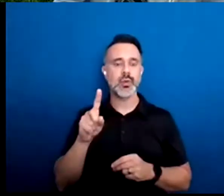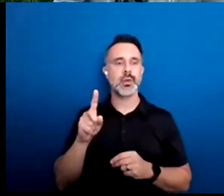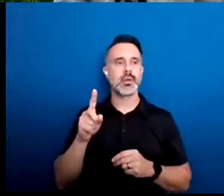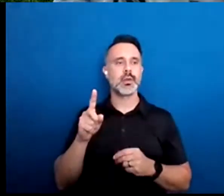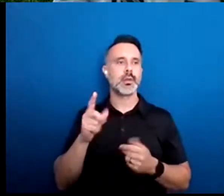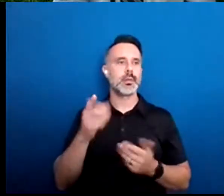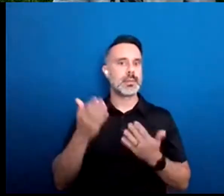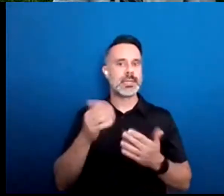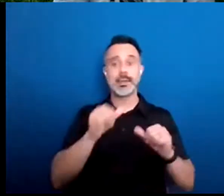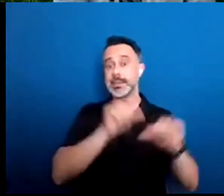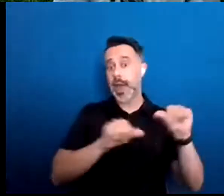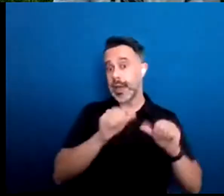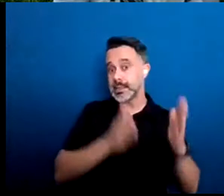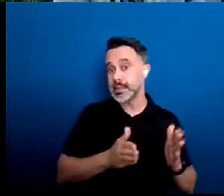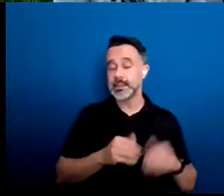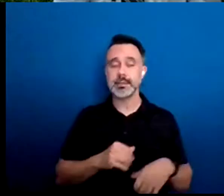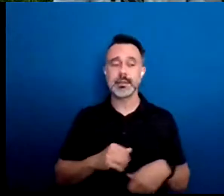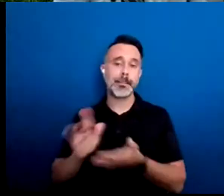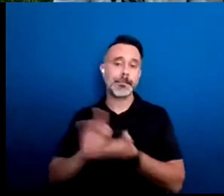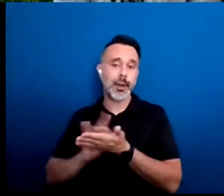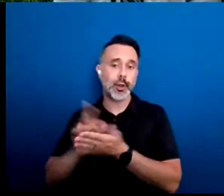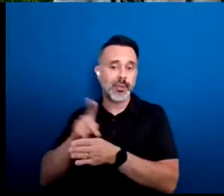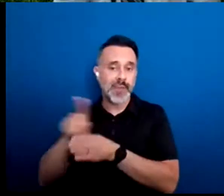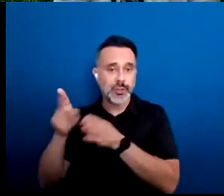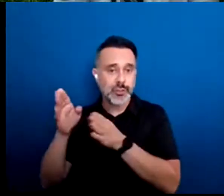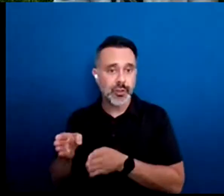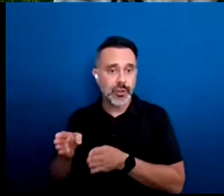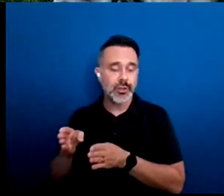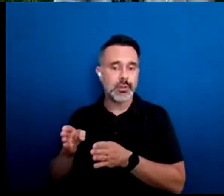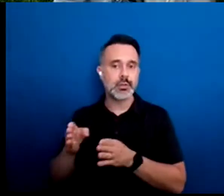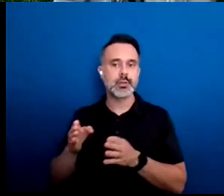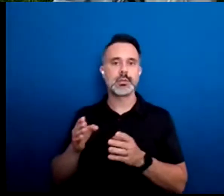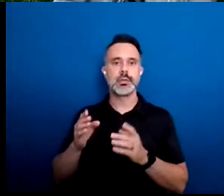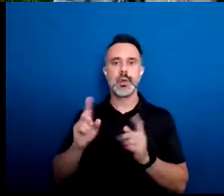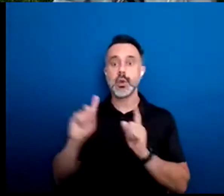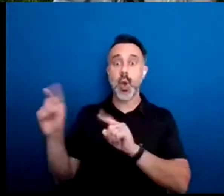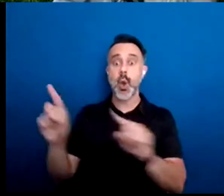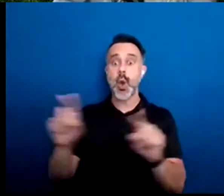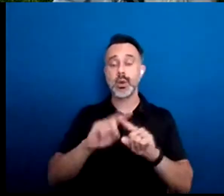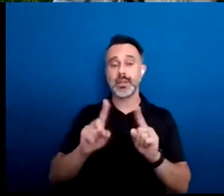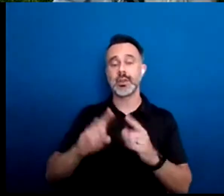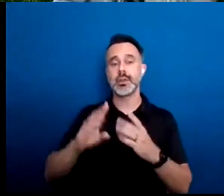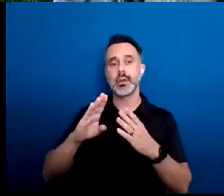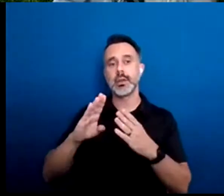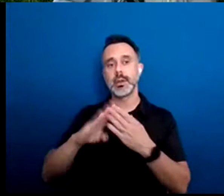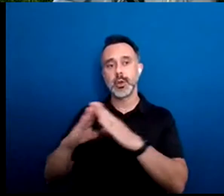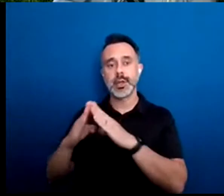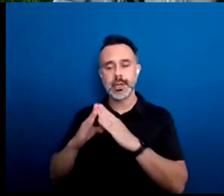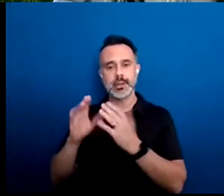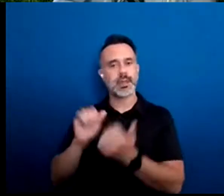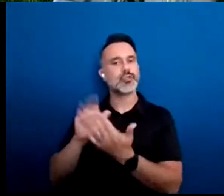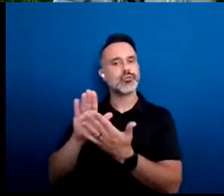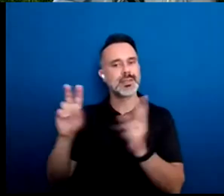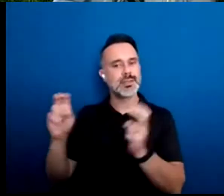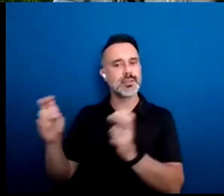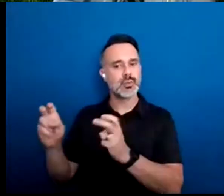scientists or medical professionals from those different communities that will address some of the issues, I think is